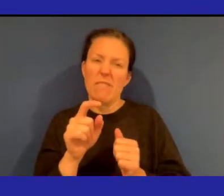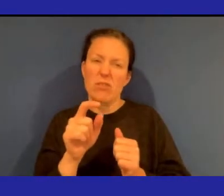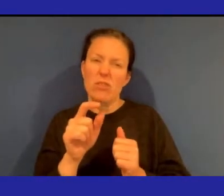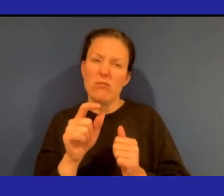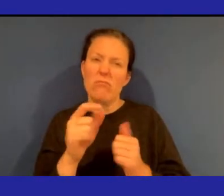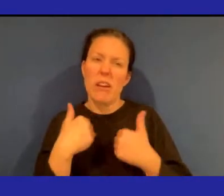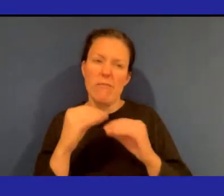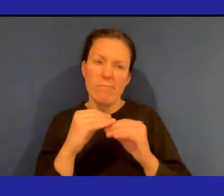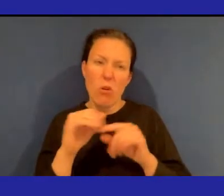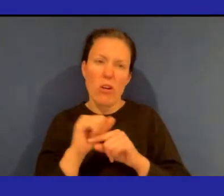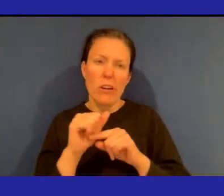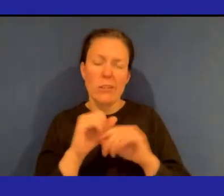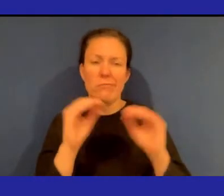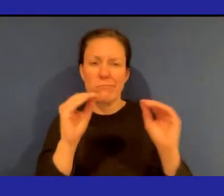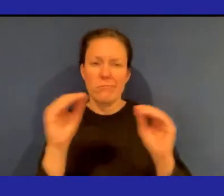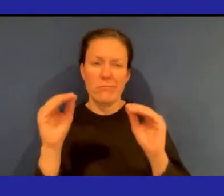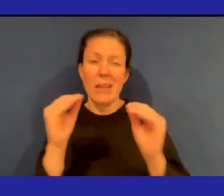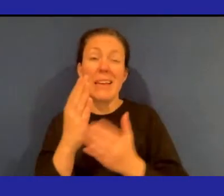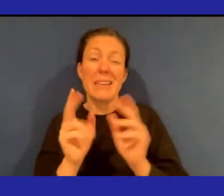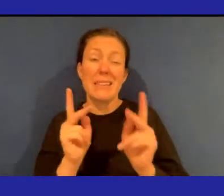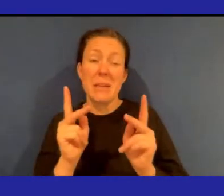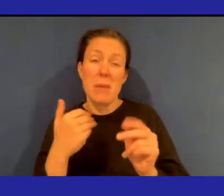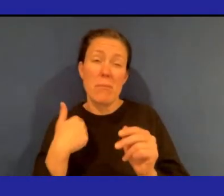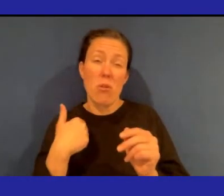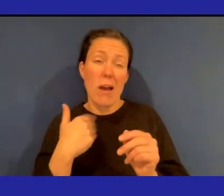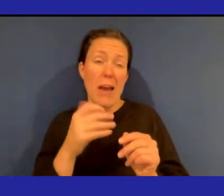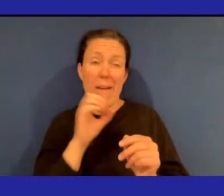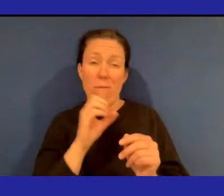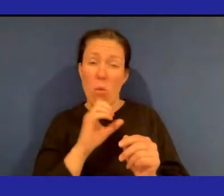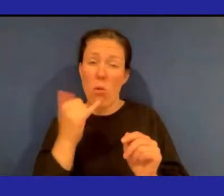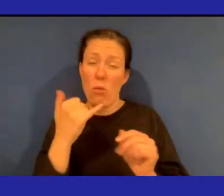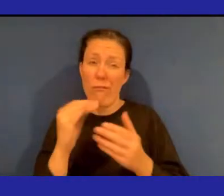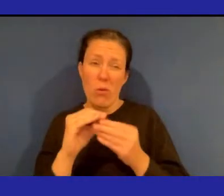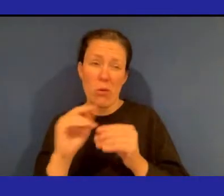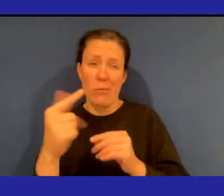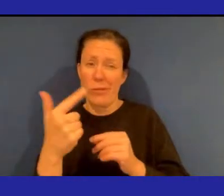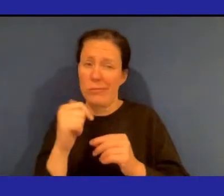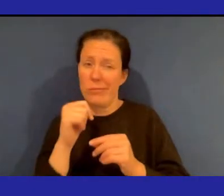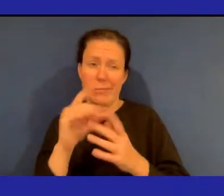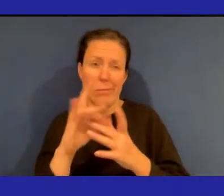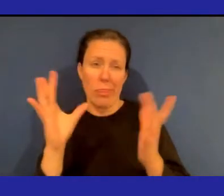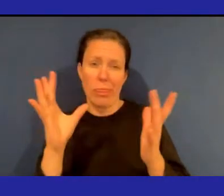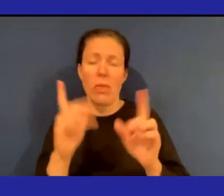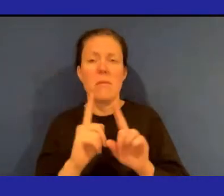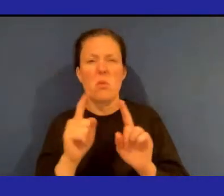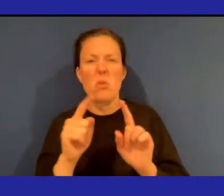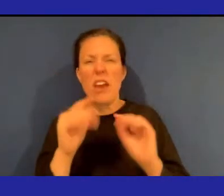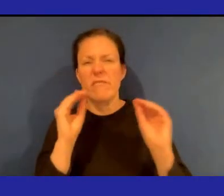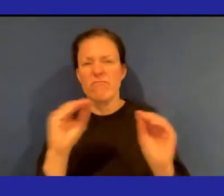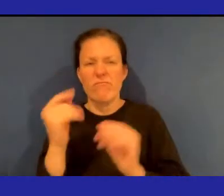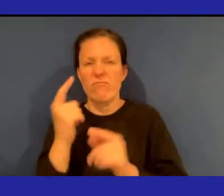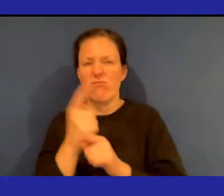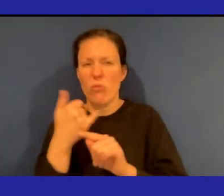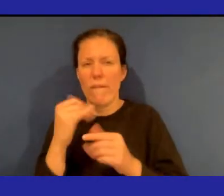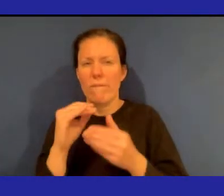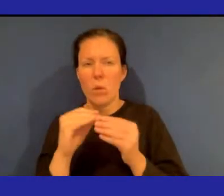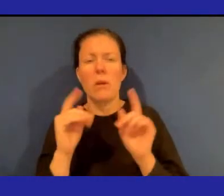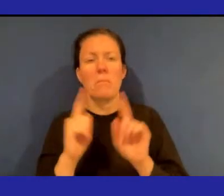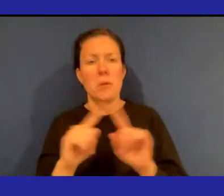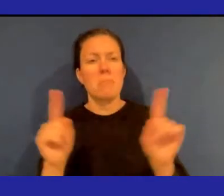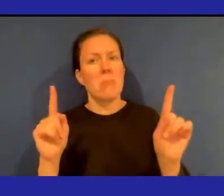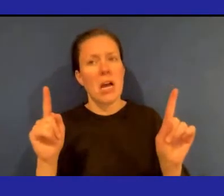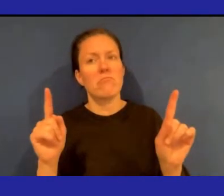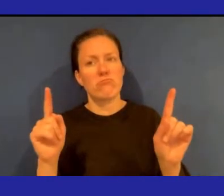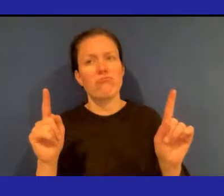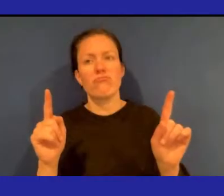old numbers, some of which are disconnected, right? But I think to the extent that we, get the message